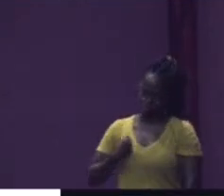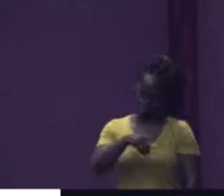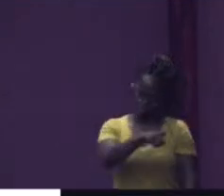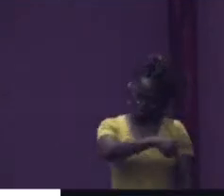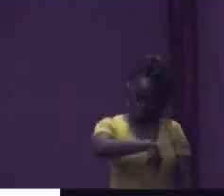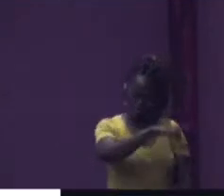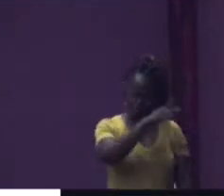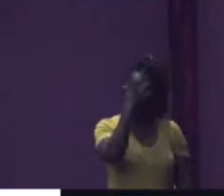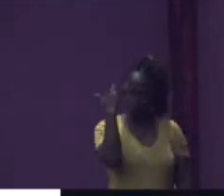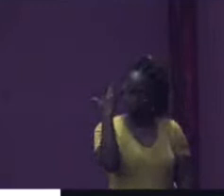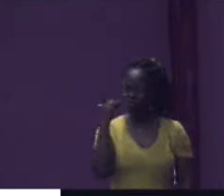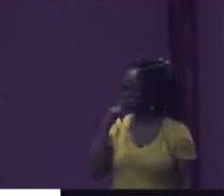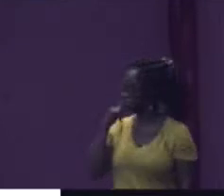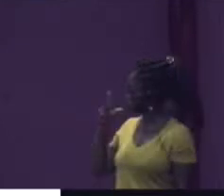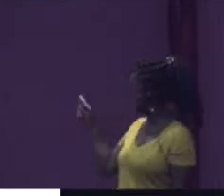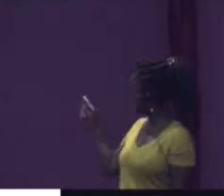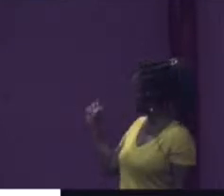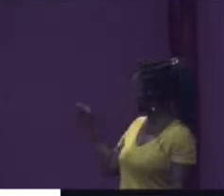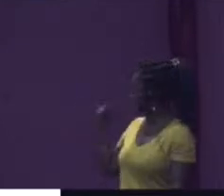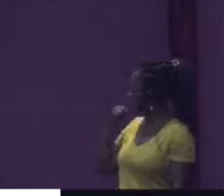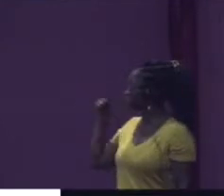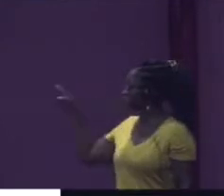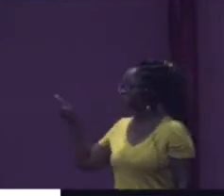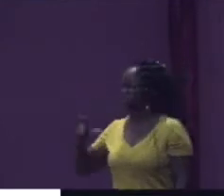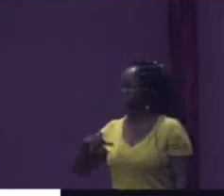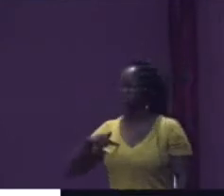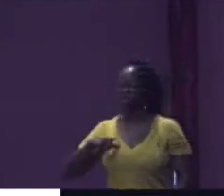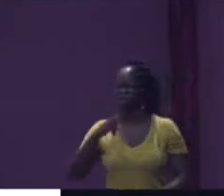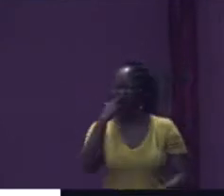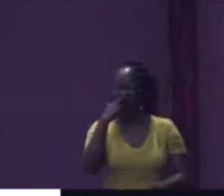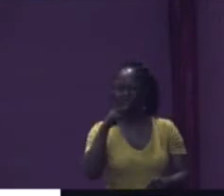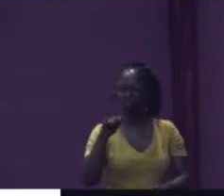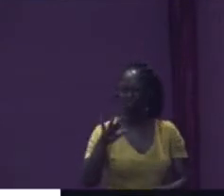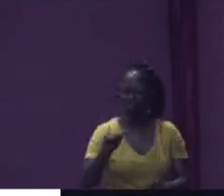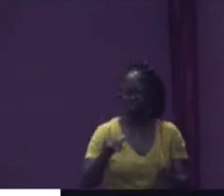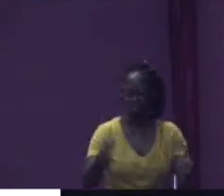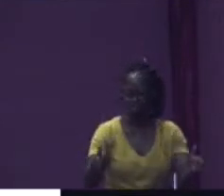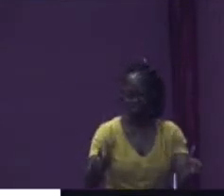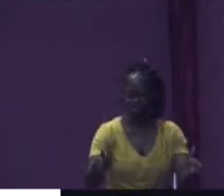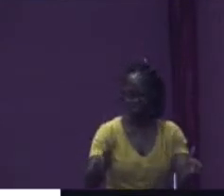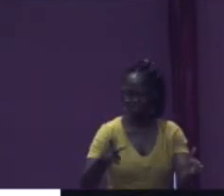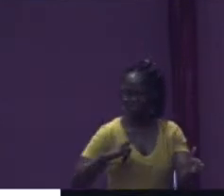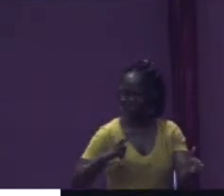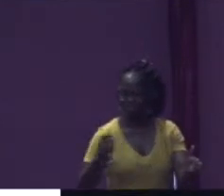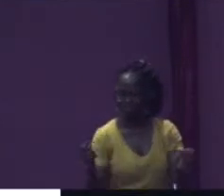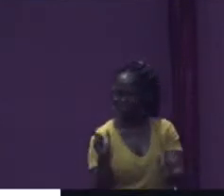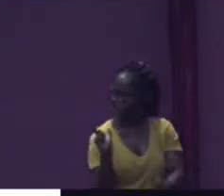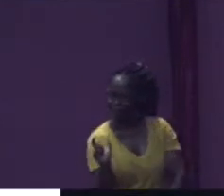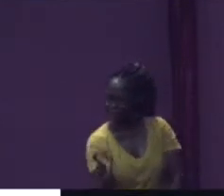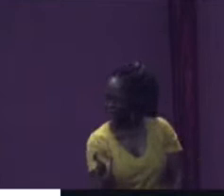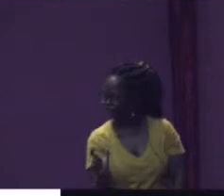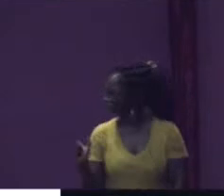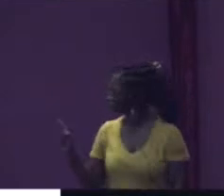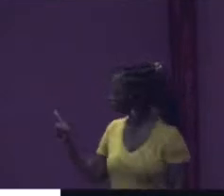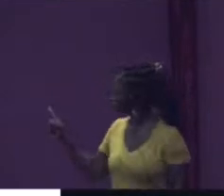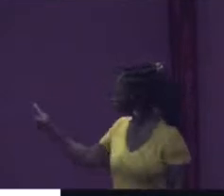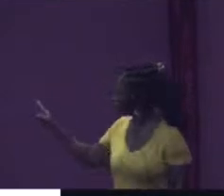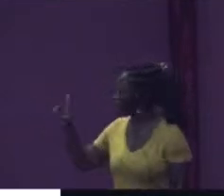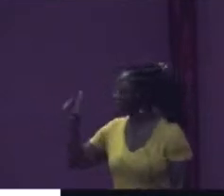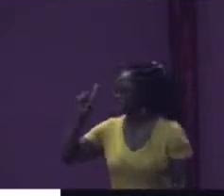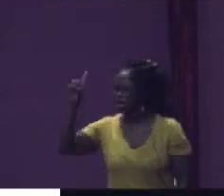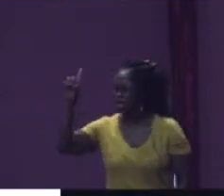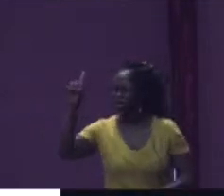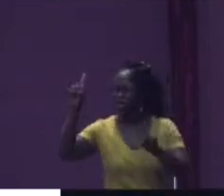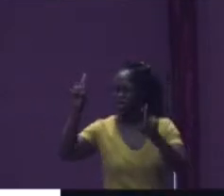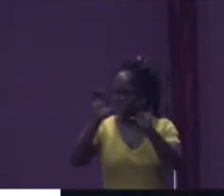If you notice on the sink, it says, Dios es amor. That signifies she